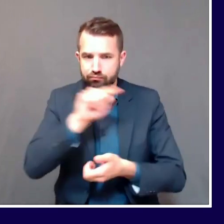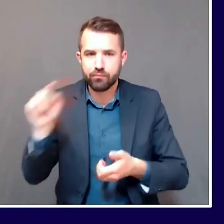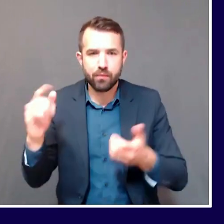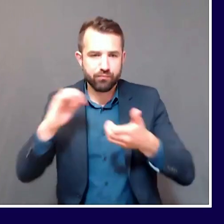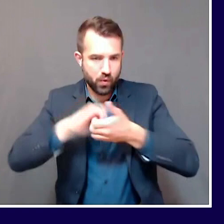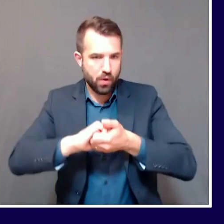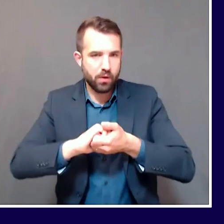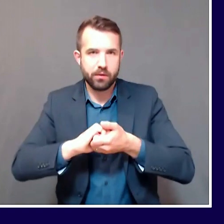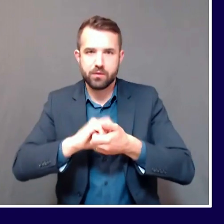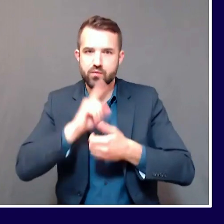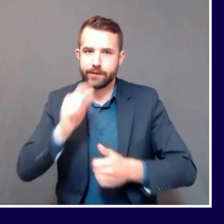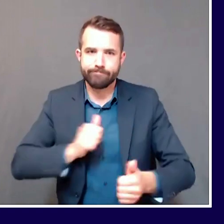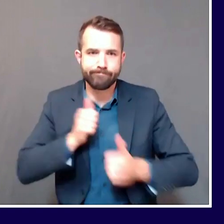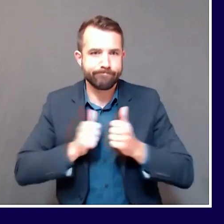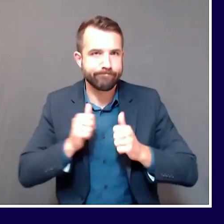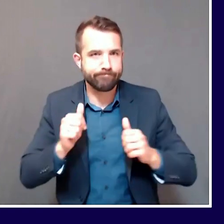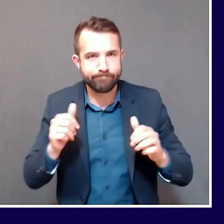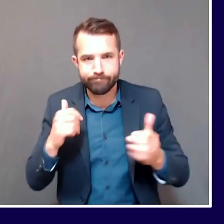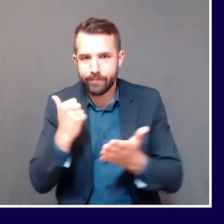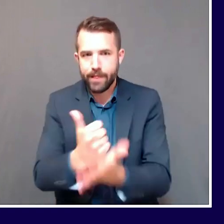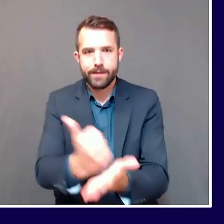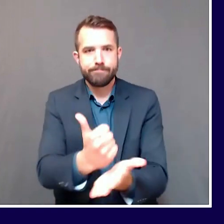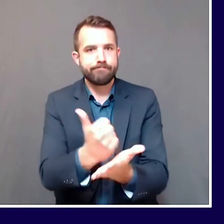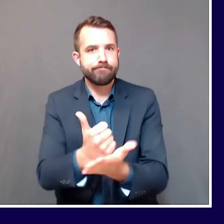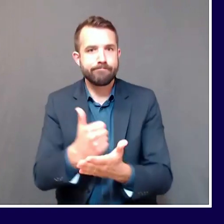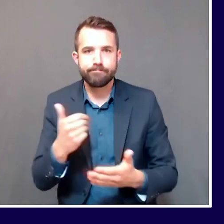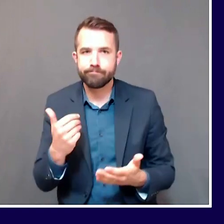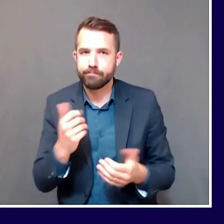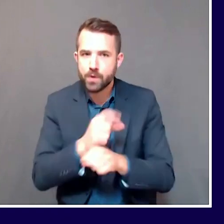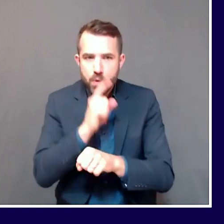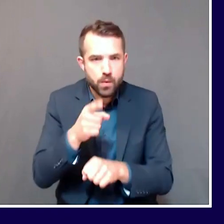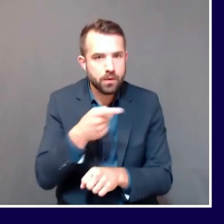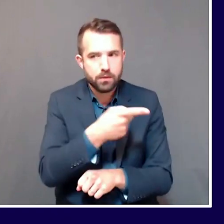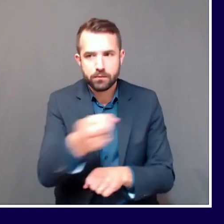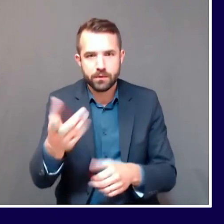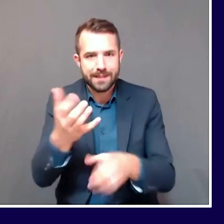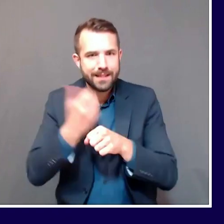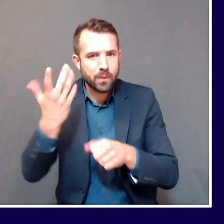to ensure that if you're covered, you get that treatment.